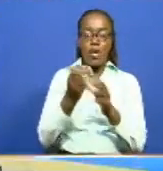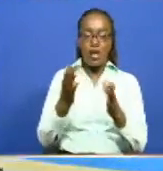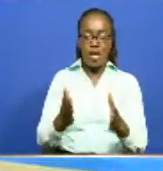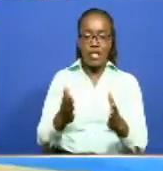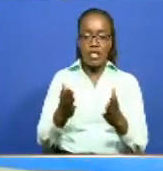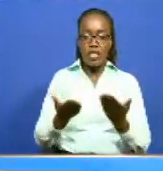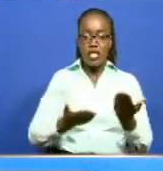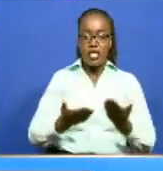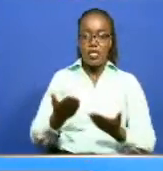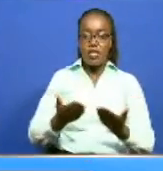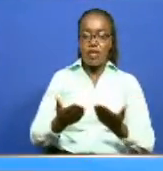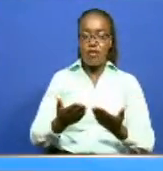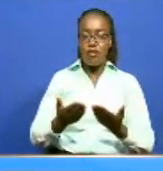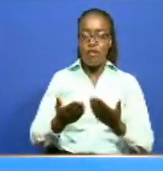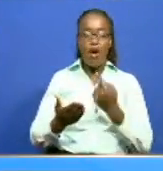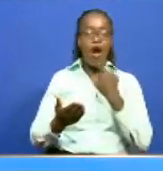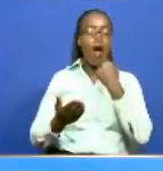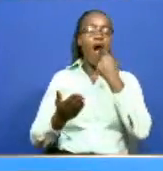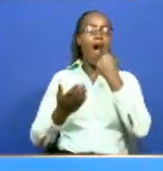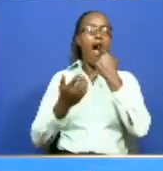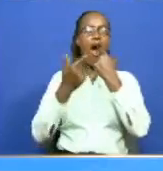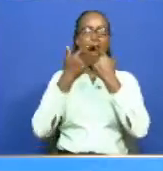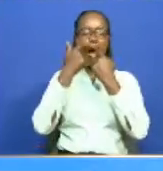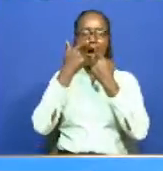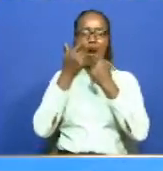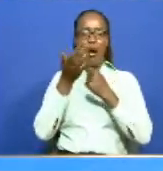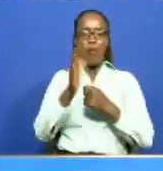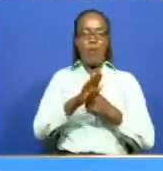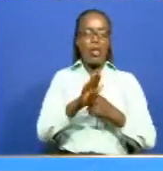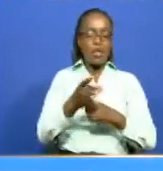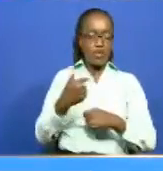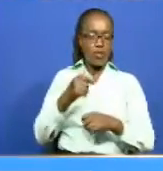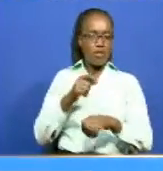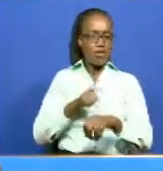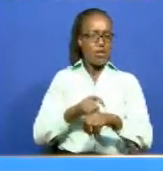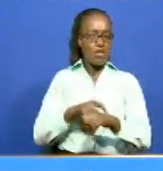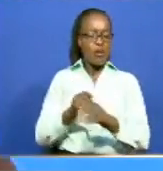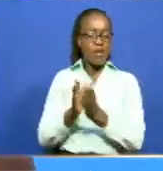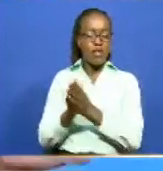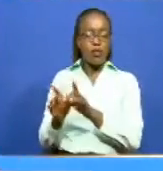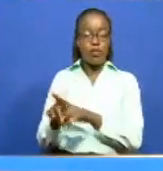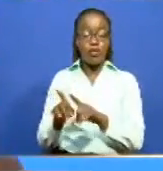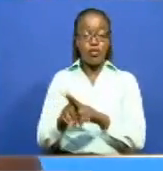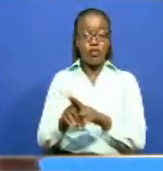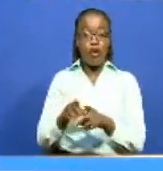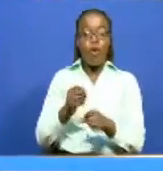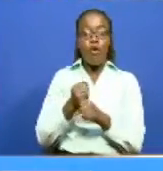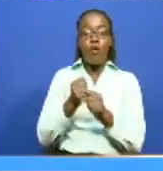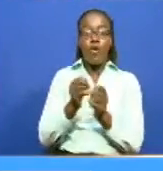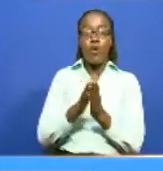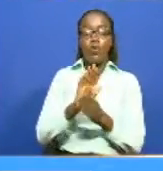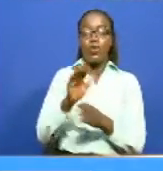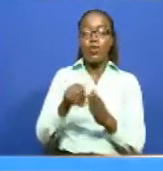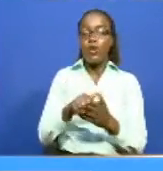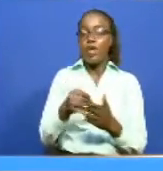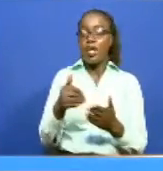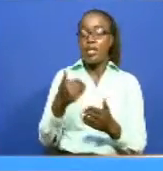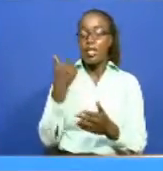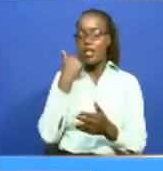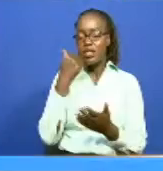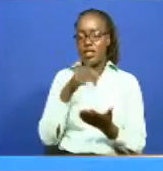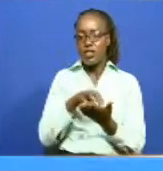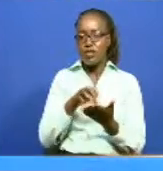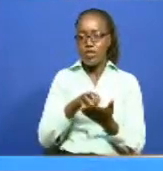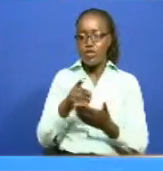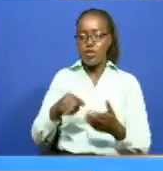serve COVID-19, do the testing and get it back to us on time, but also to be able to deal with all these other disease conditions. And so